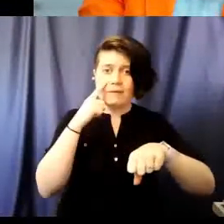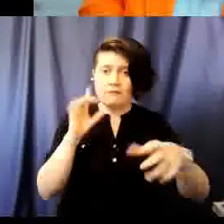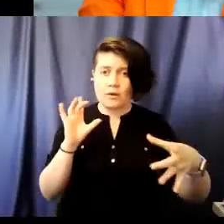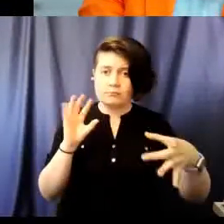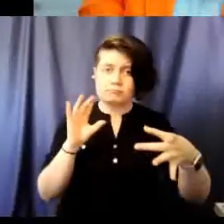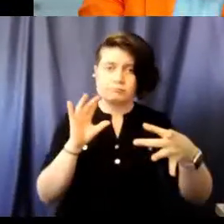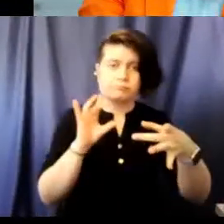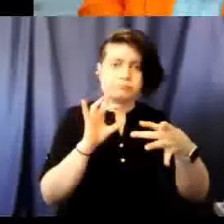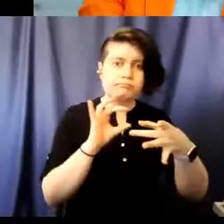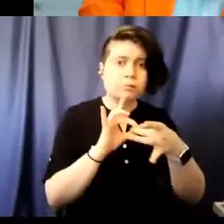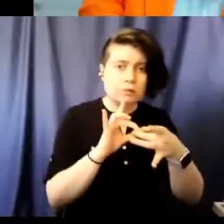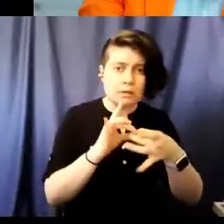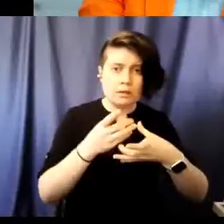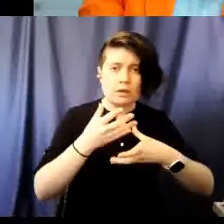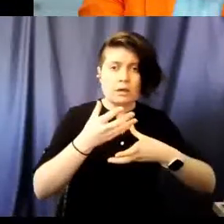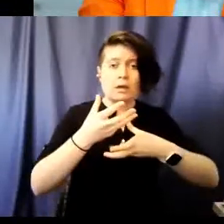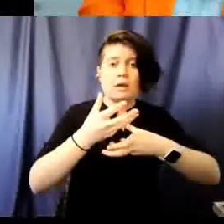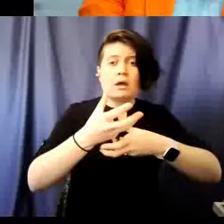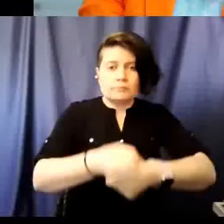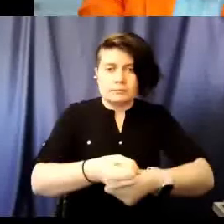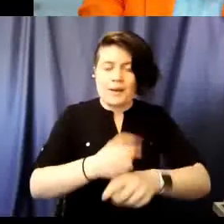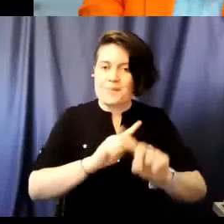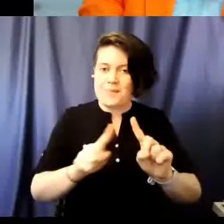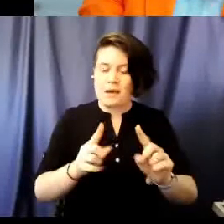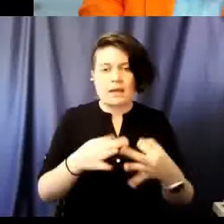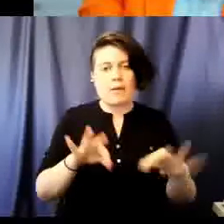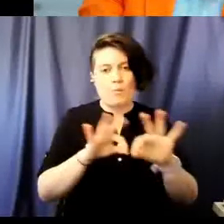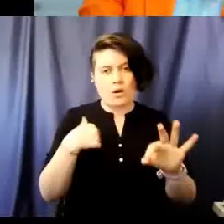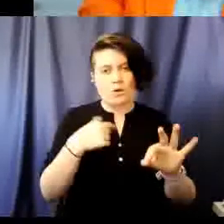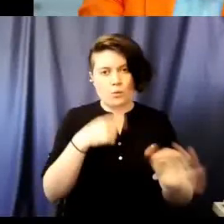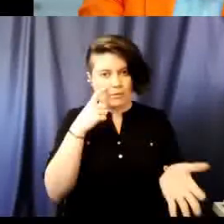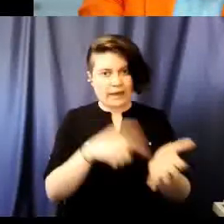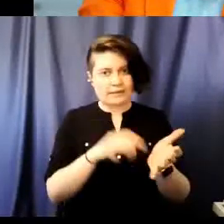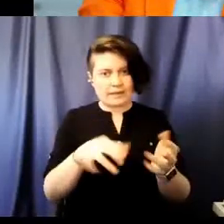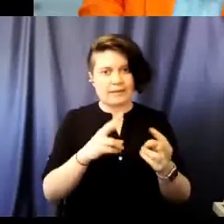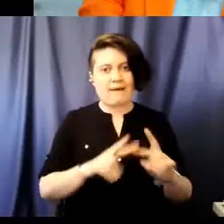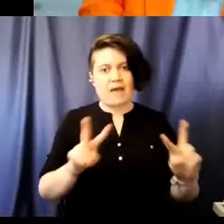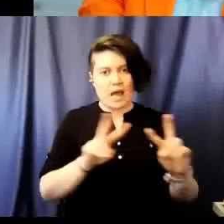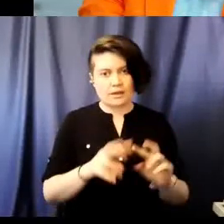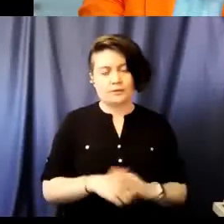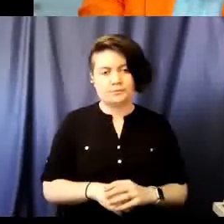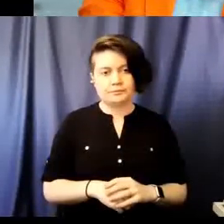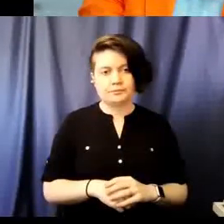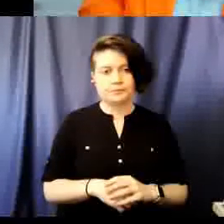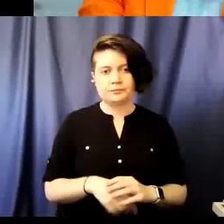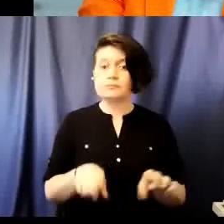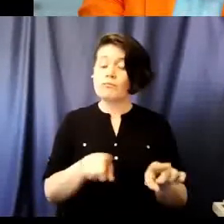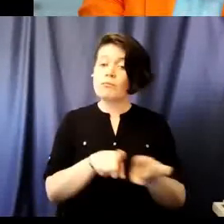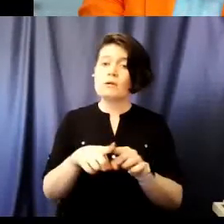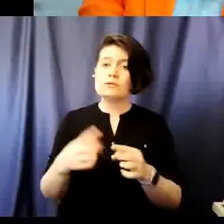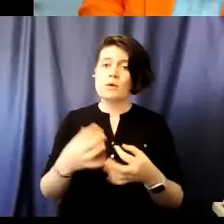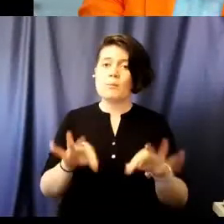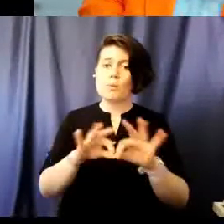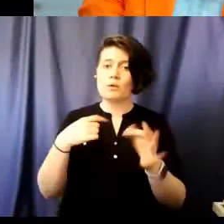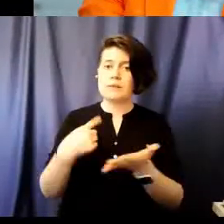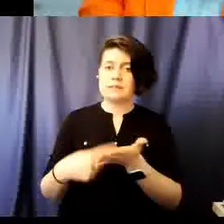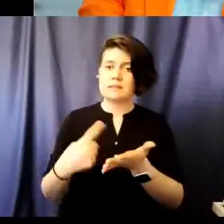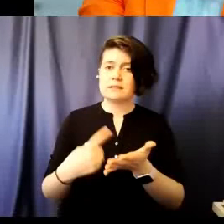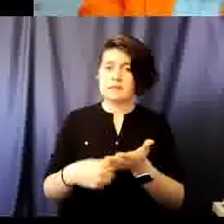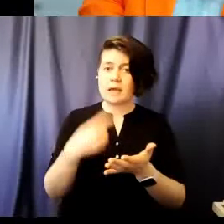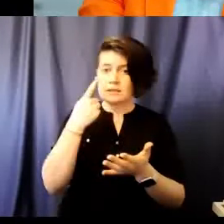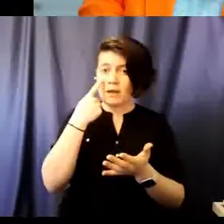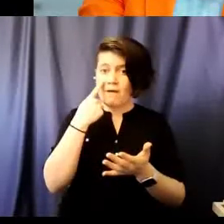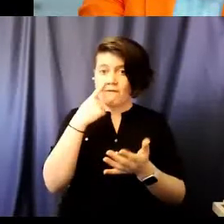see the value in this. We also have to take time to discuss with participants how they will interact with each other outside of the